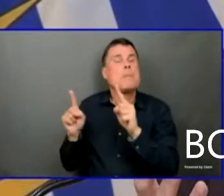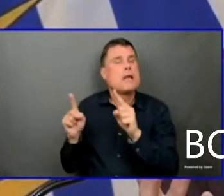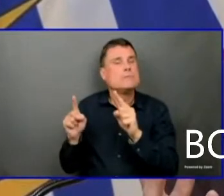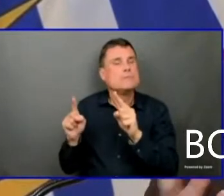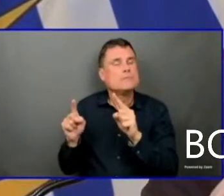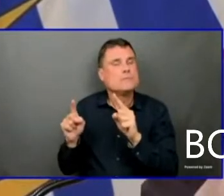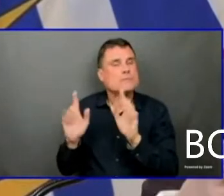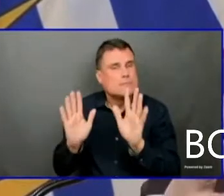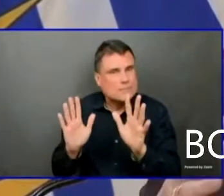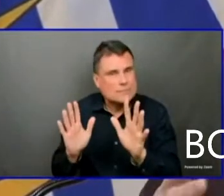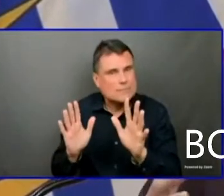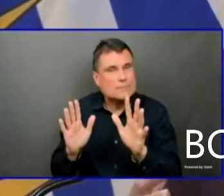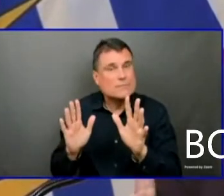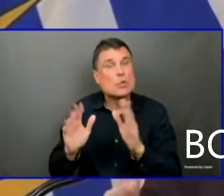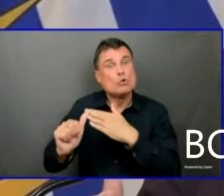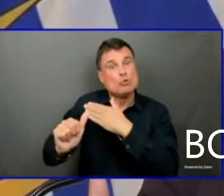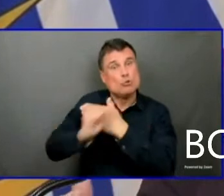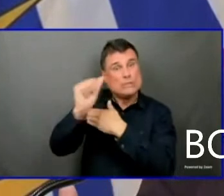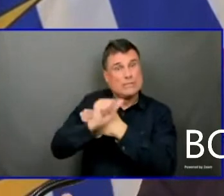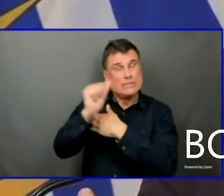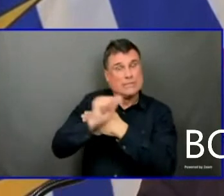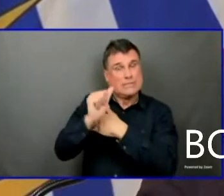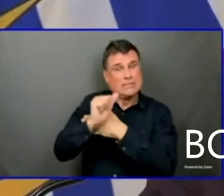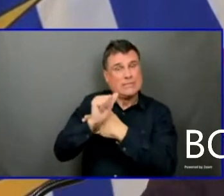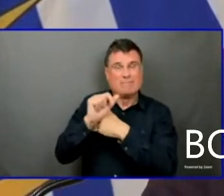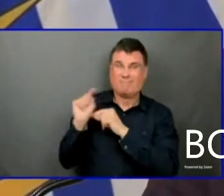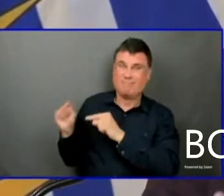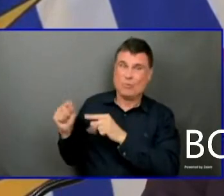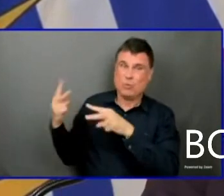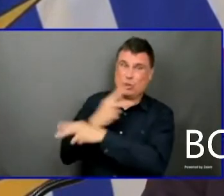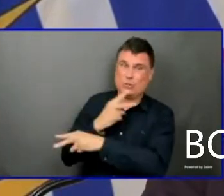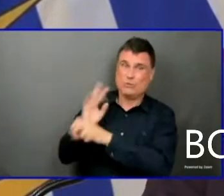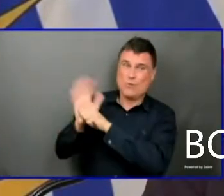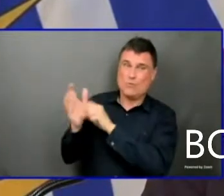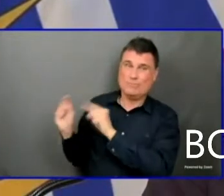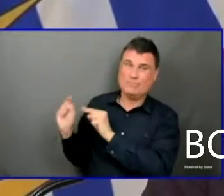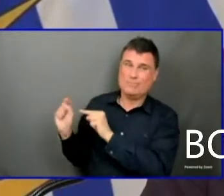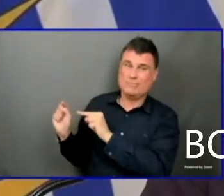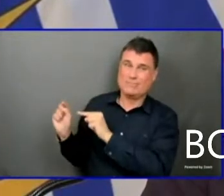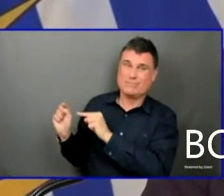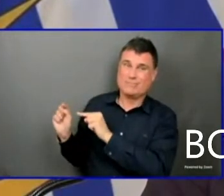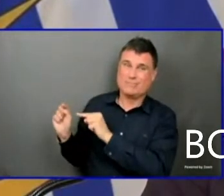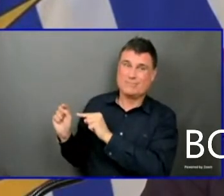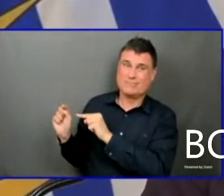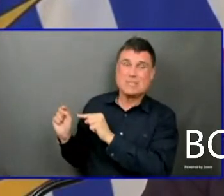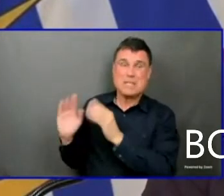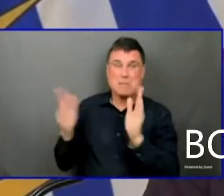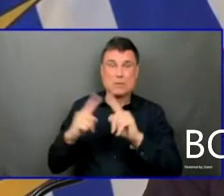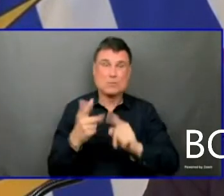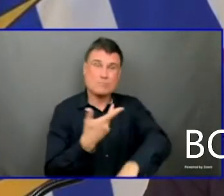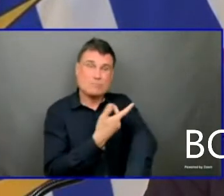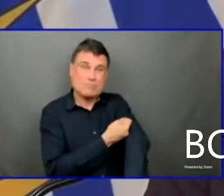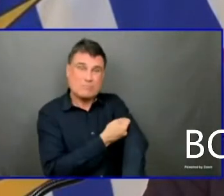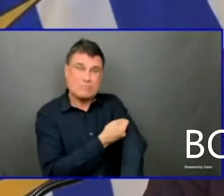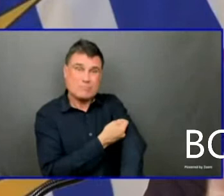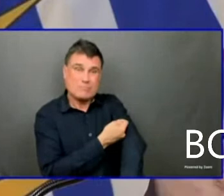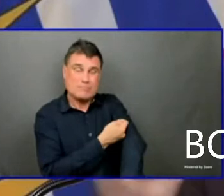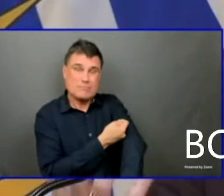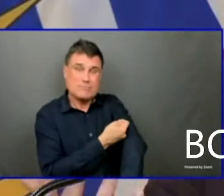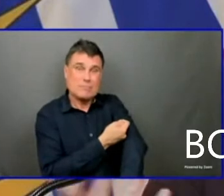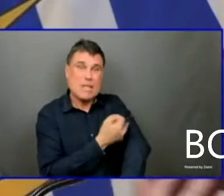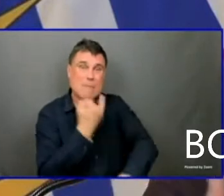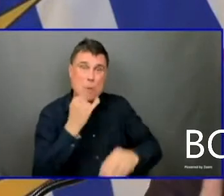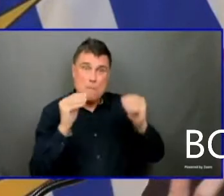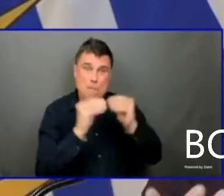profile changes as cases start to come down, and as more people are protected with immunization, and that's something we've seen in